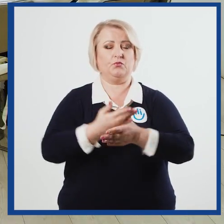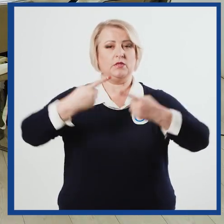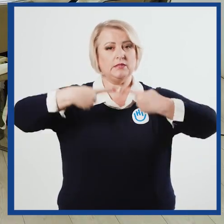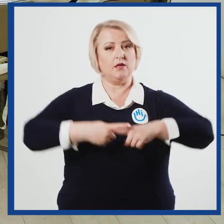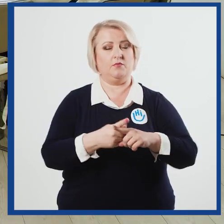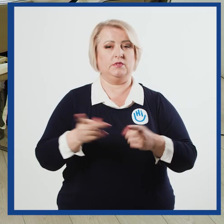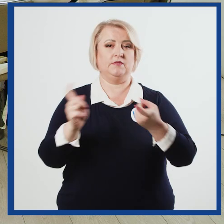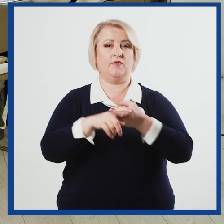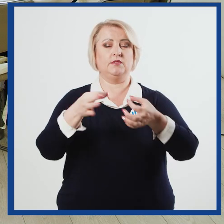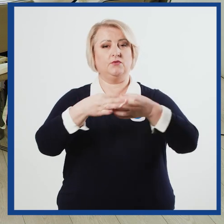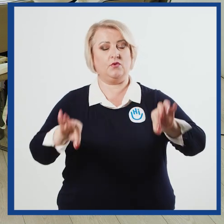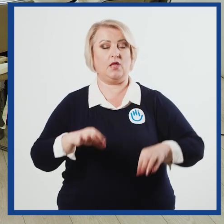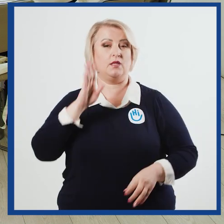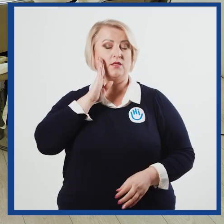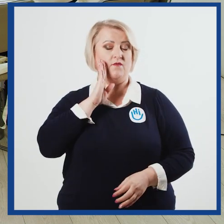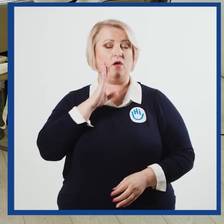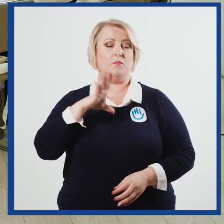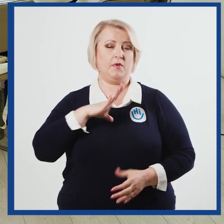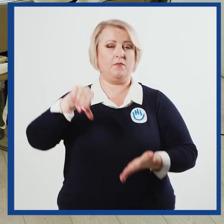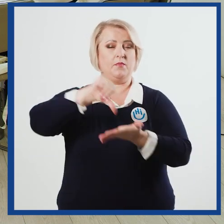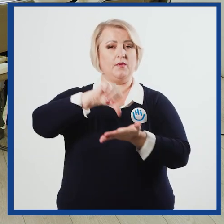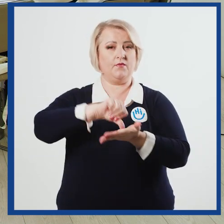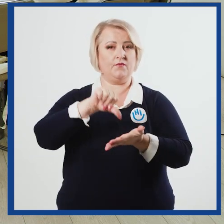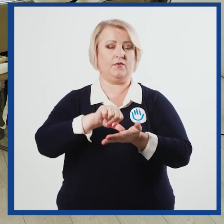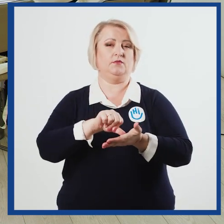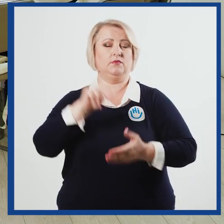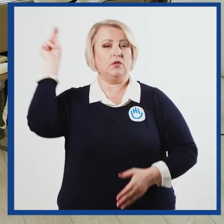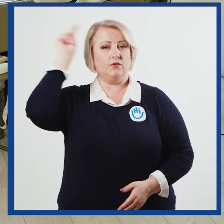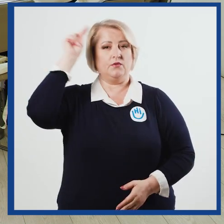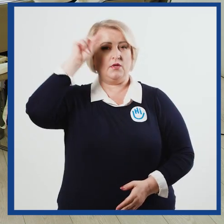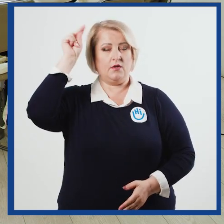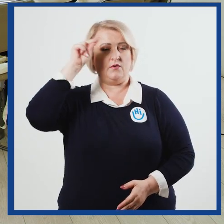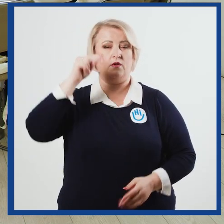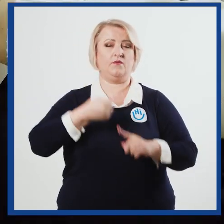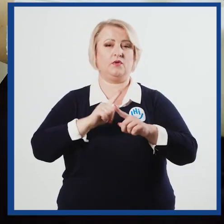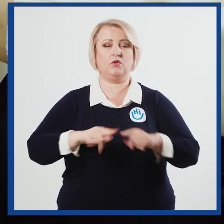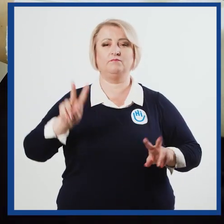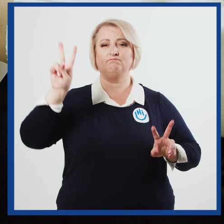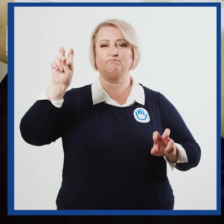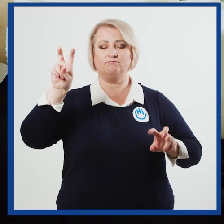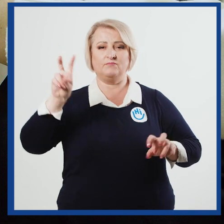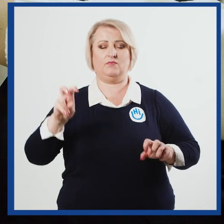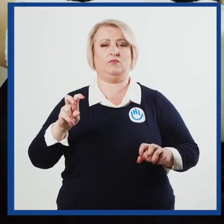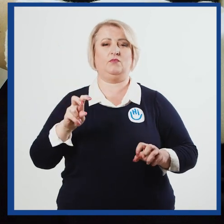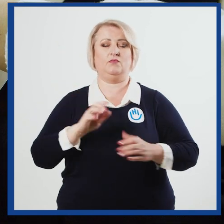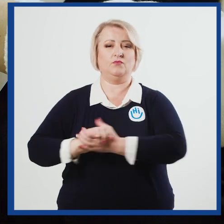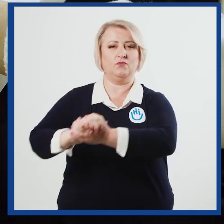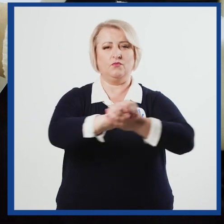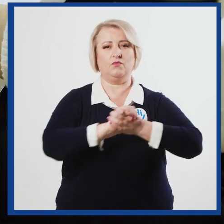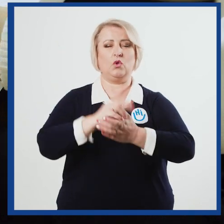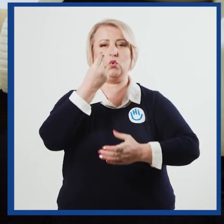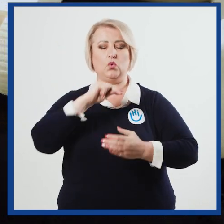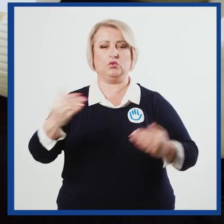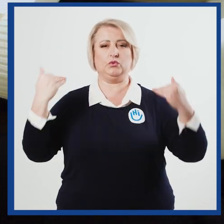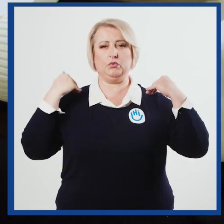the participants who participated in the trainings from the project Strengthening Social Cohesion and Resilience of Moldovan Society to